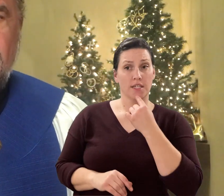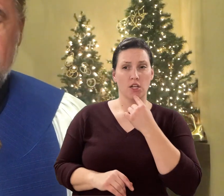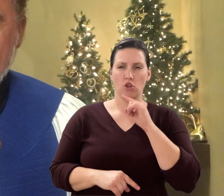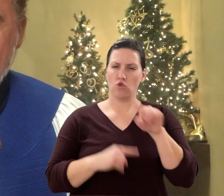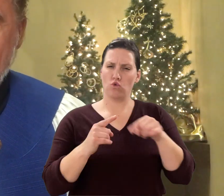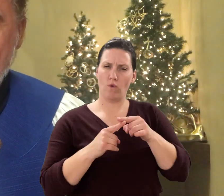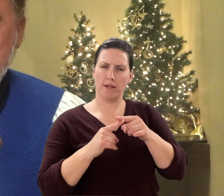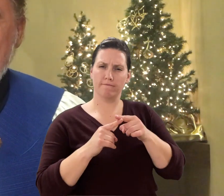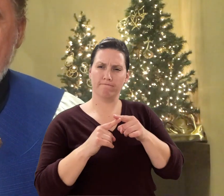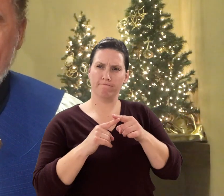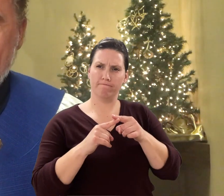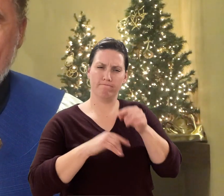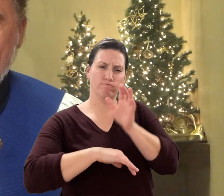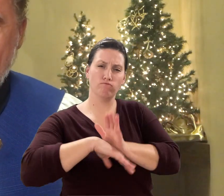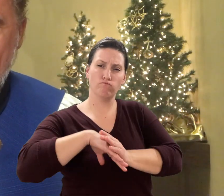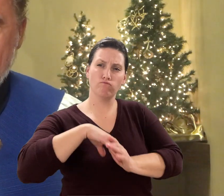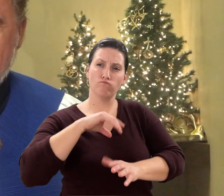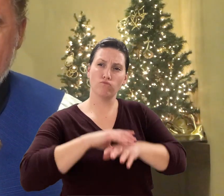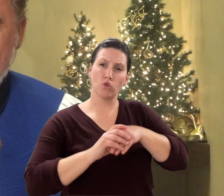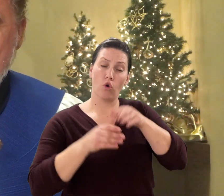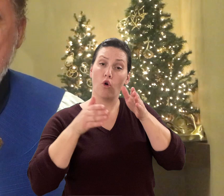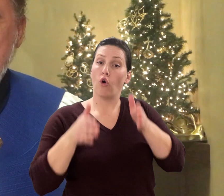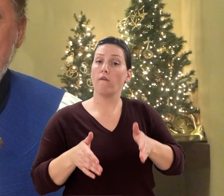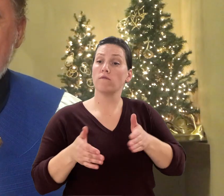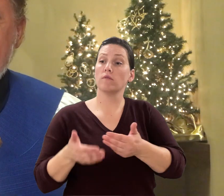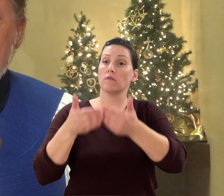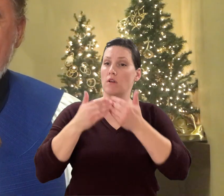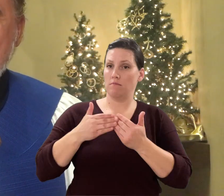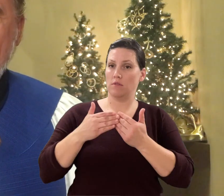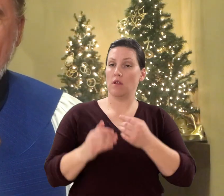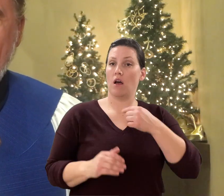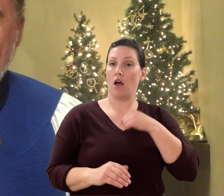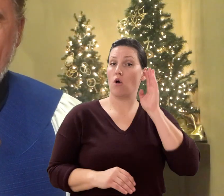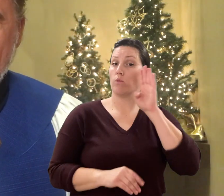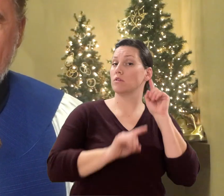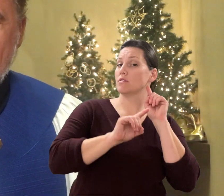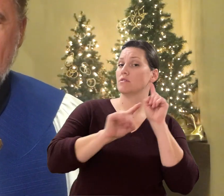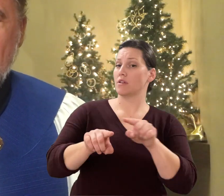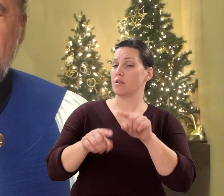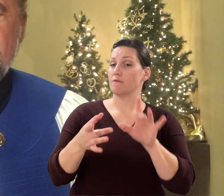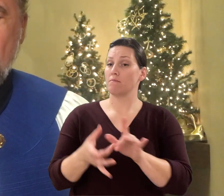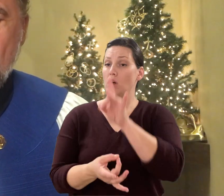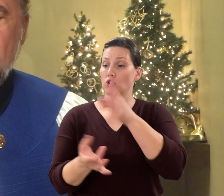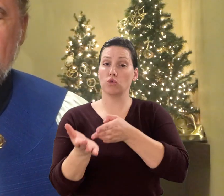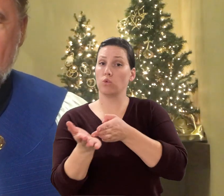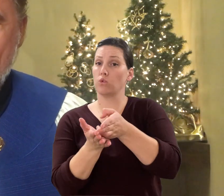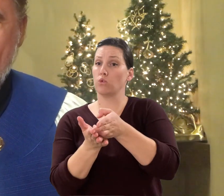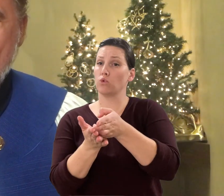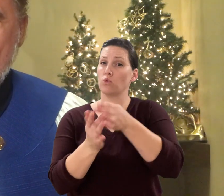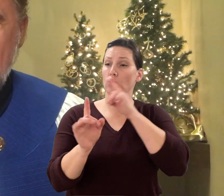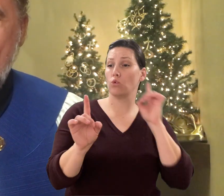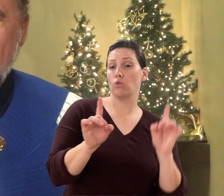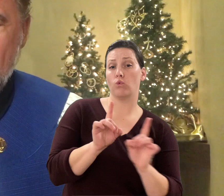Jesus said, "When the Comforter comes, whom I will send to you from the Father, the Spirit of